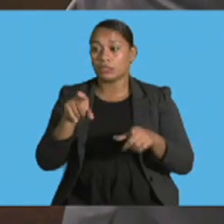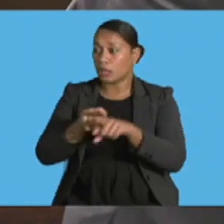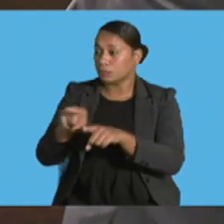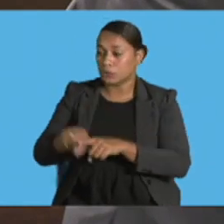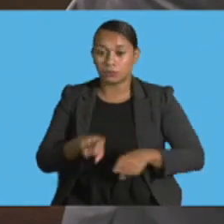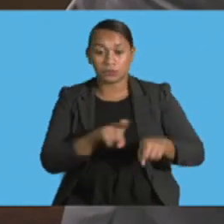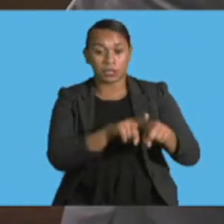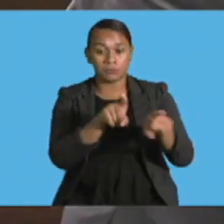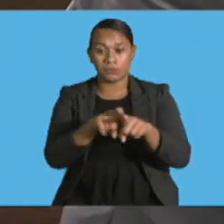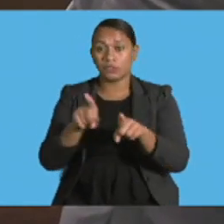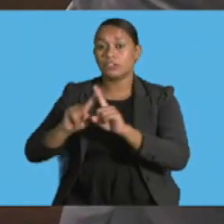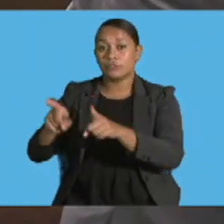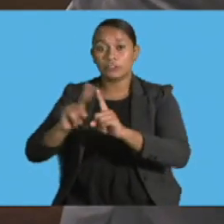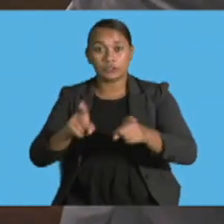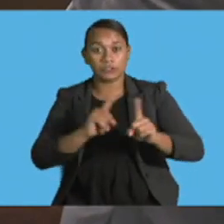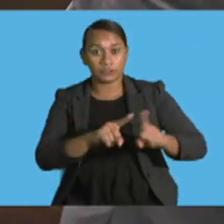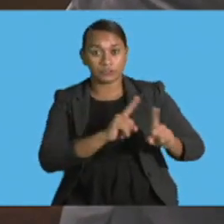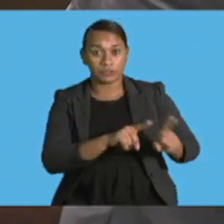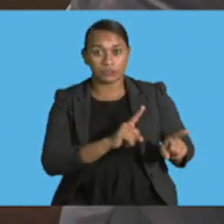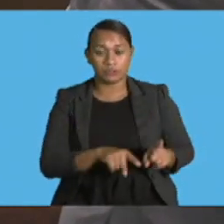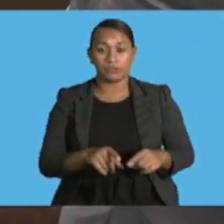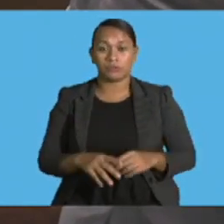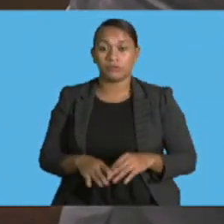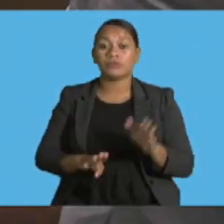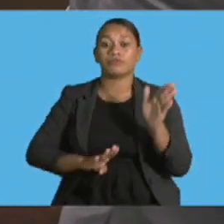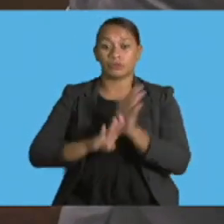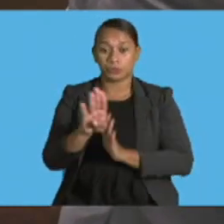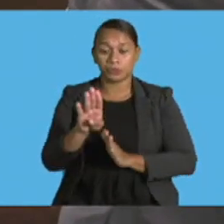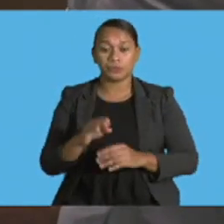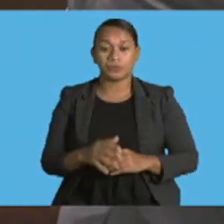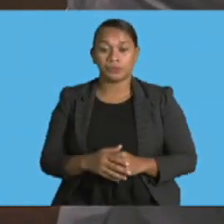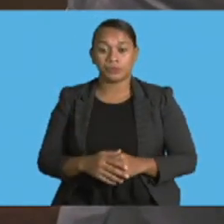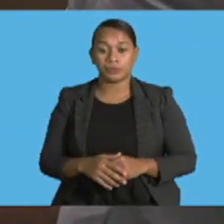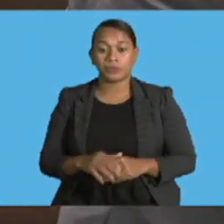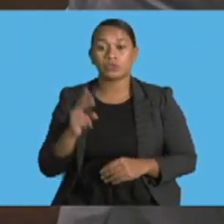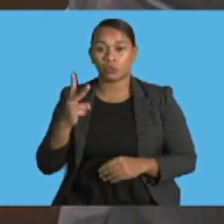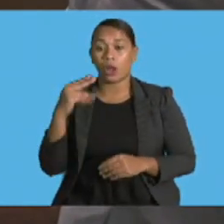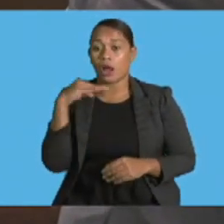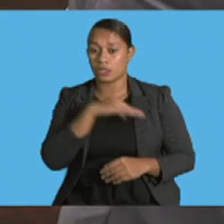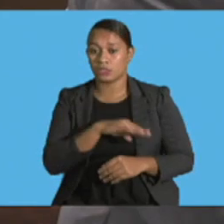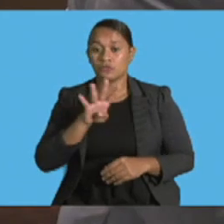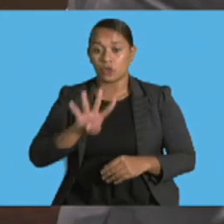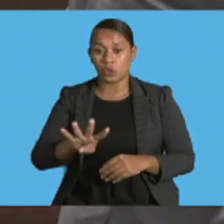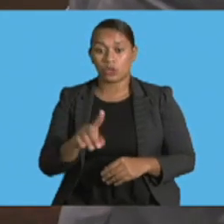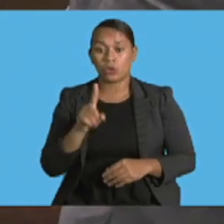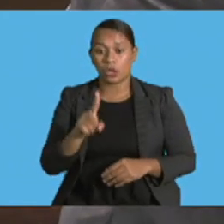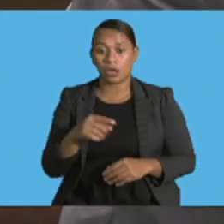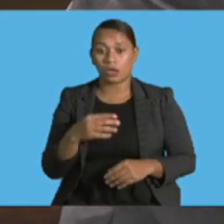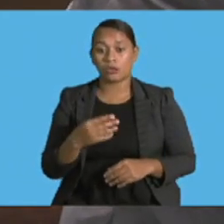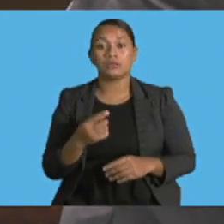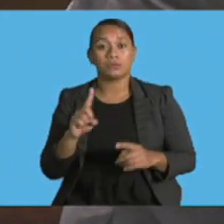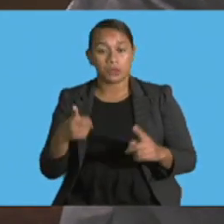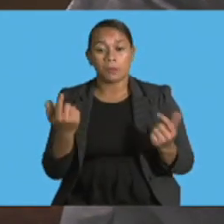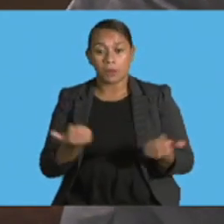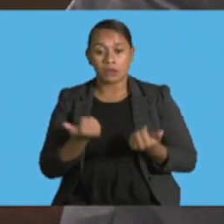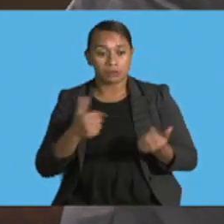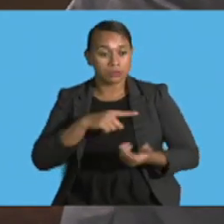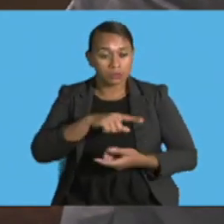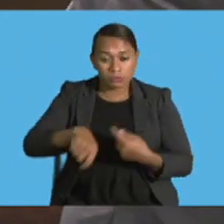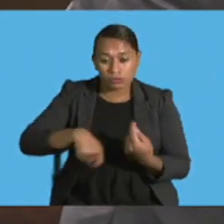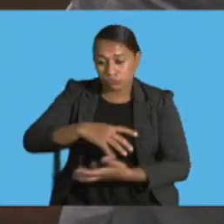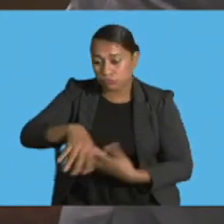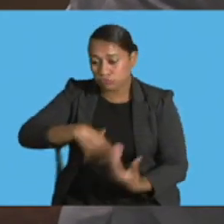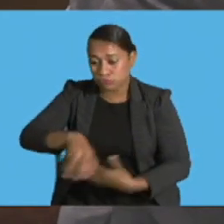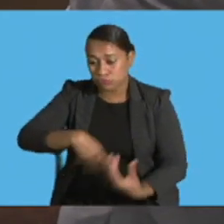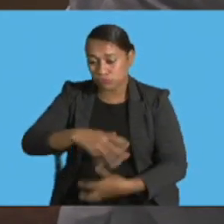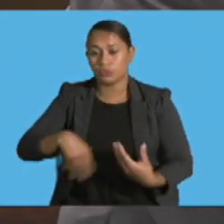is gradually improving from last week's crushing rate of 204 tons per hour. At this rate, it is